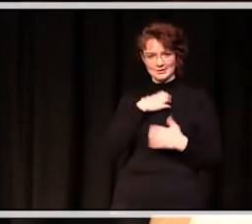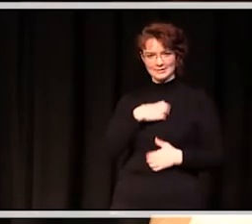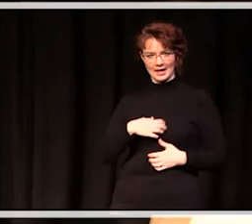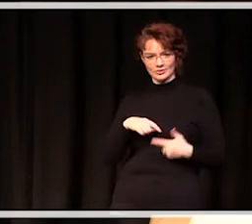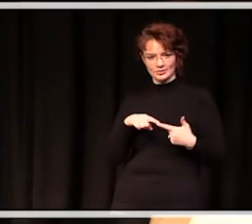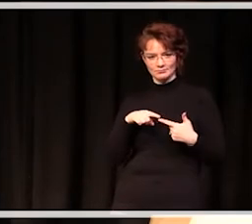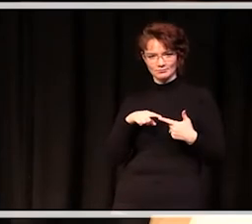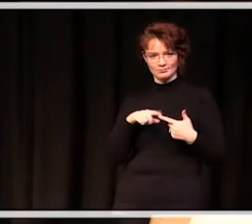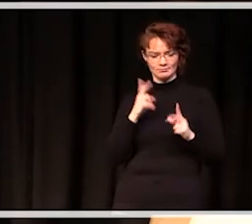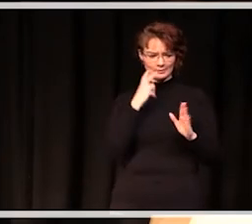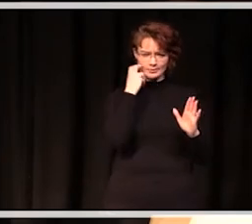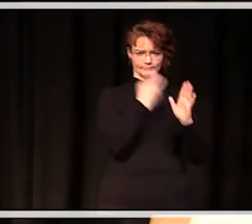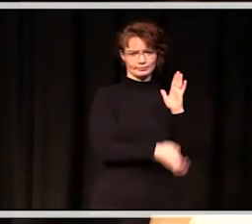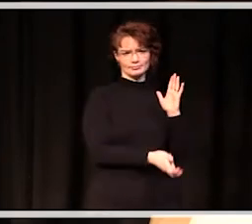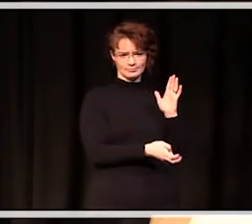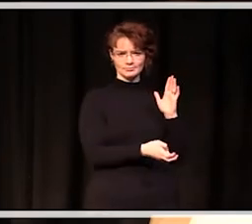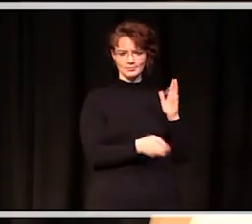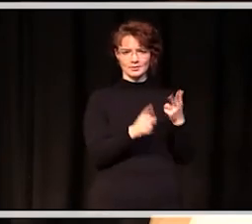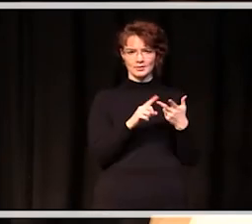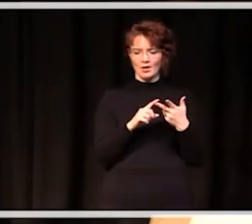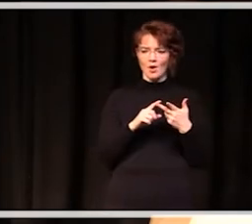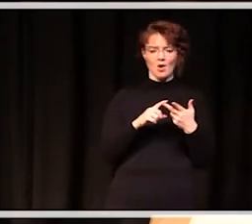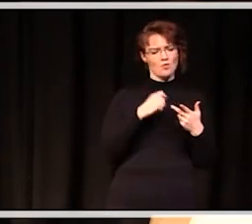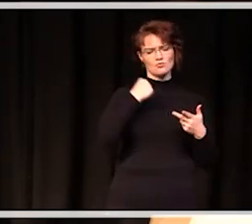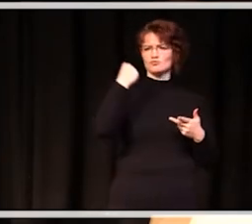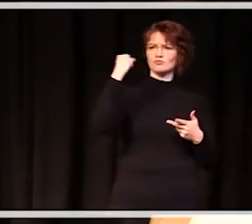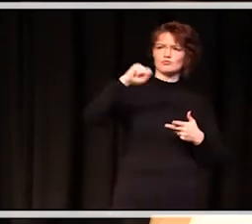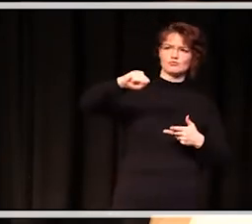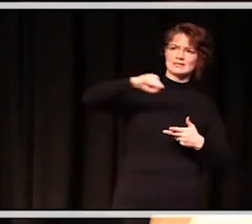People are buying into that. Resistance is useless.